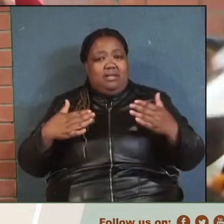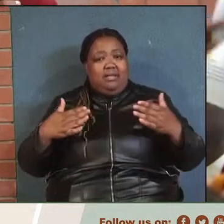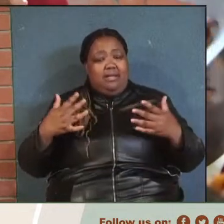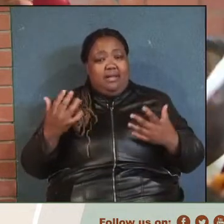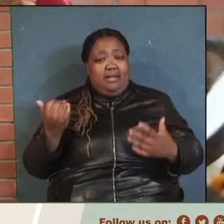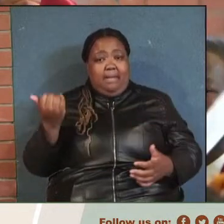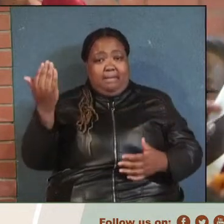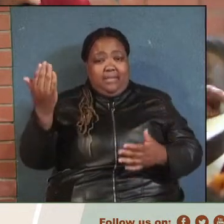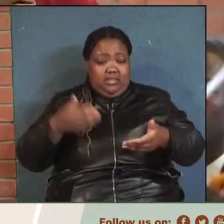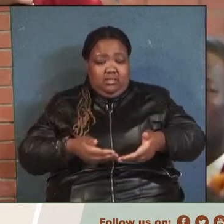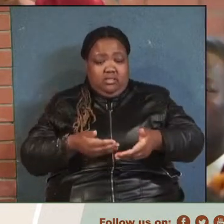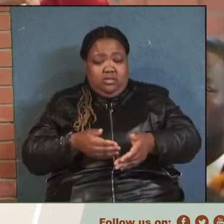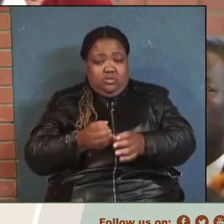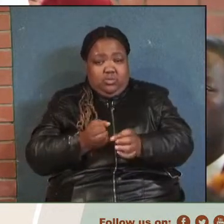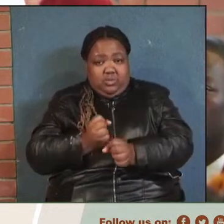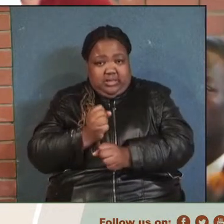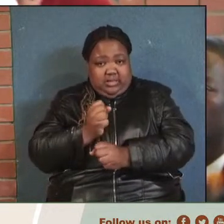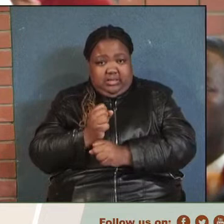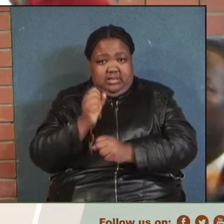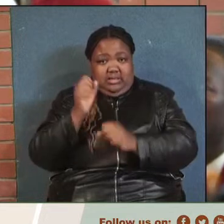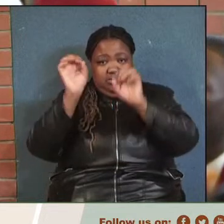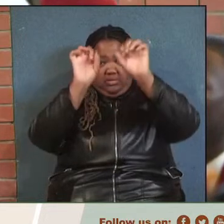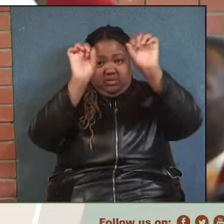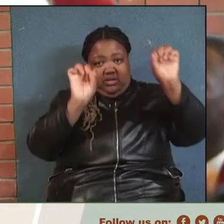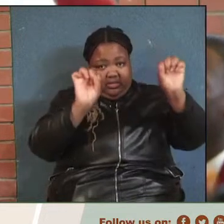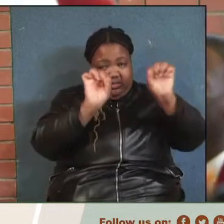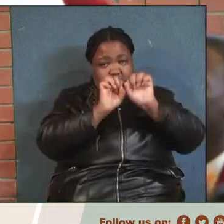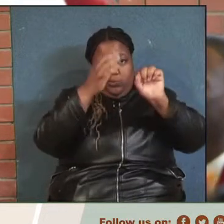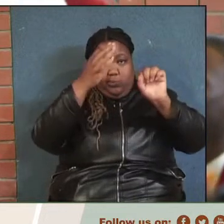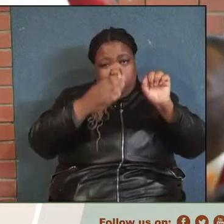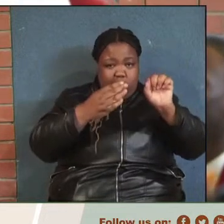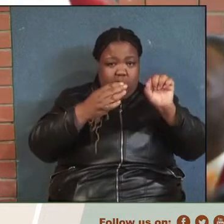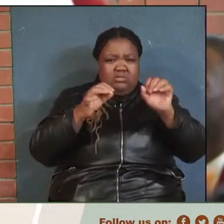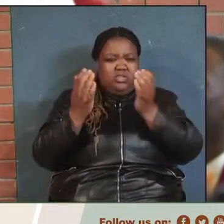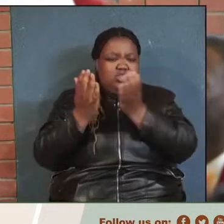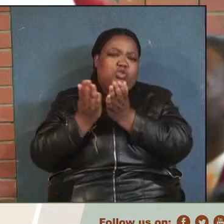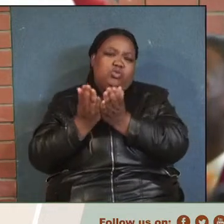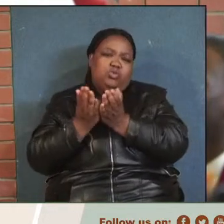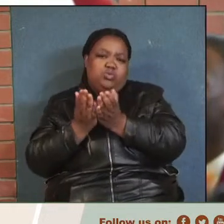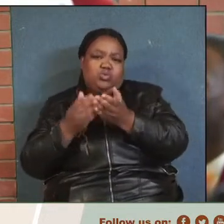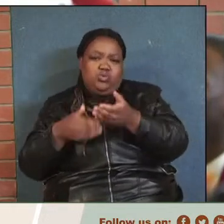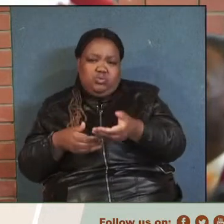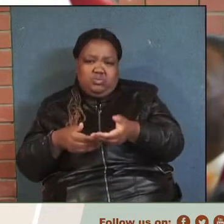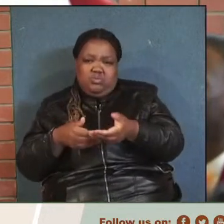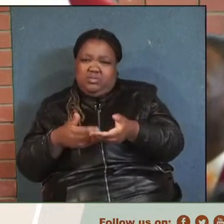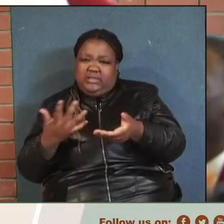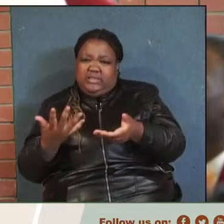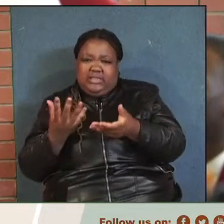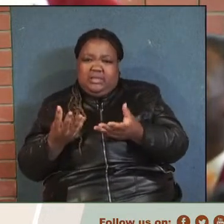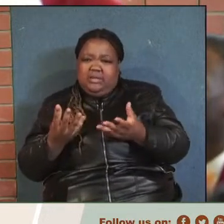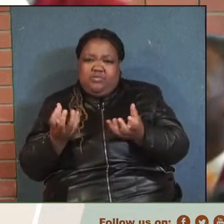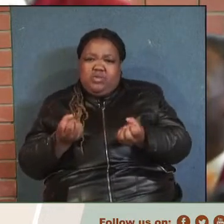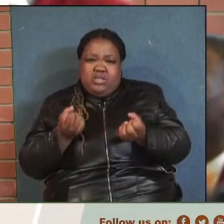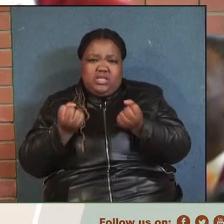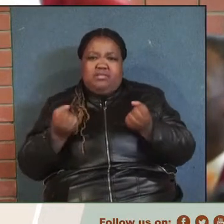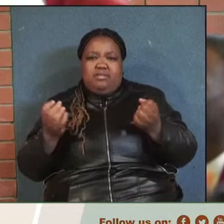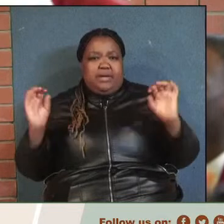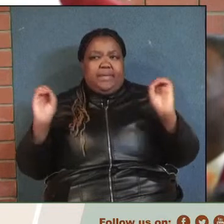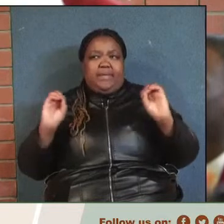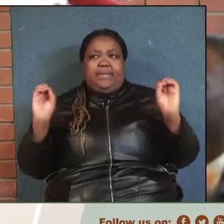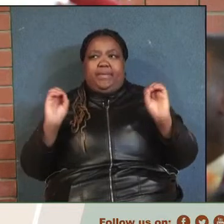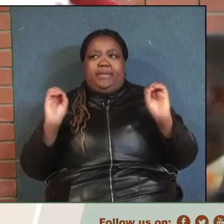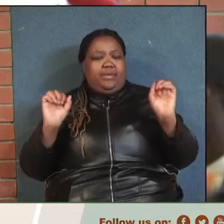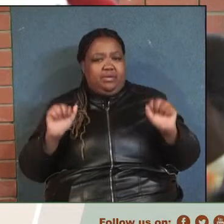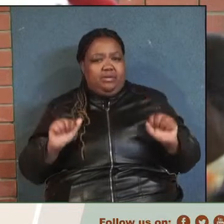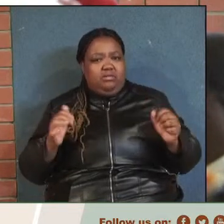applied on the system, because the school does not receive the particulars. Particulars, I'm referring to documentation. They do not receive the particular documentation that you